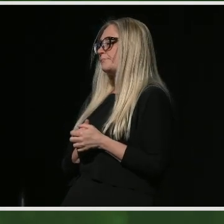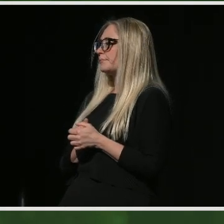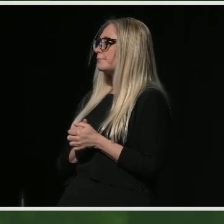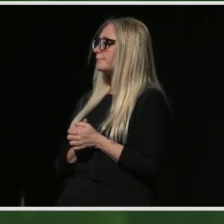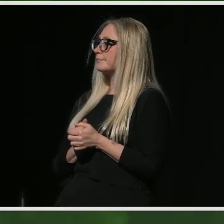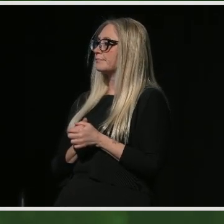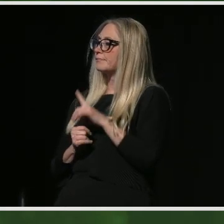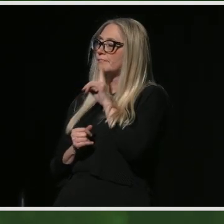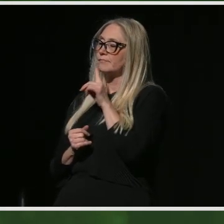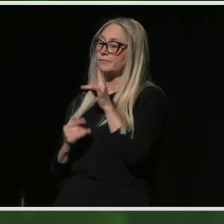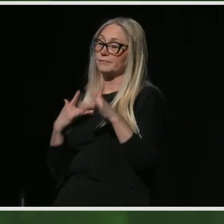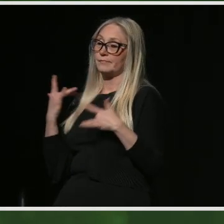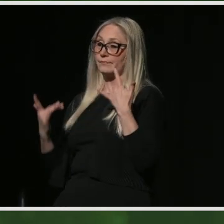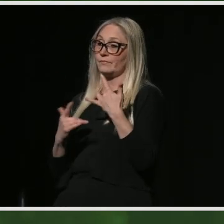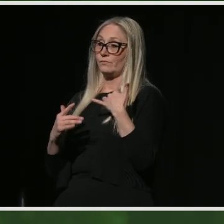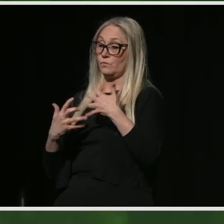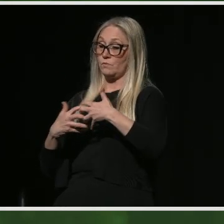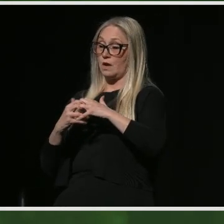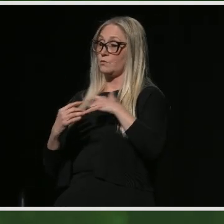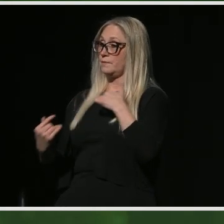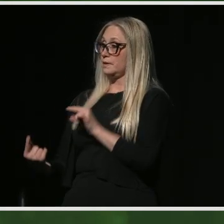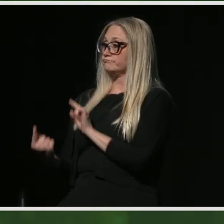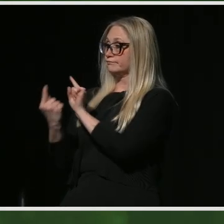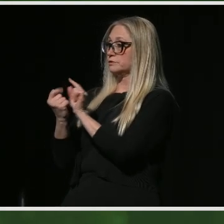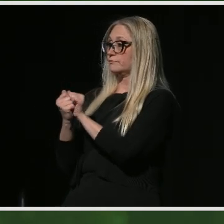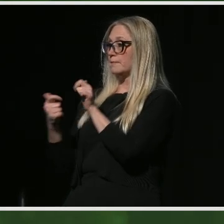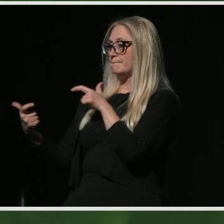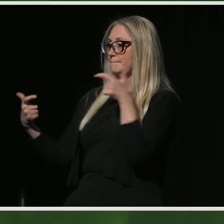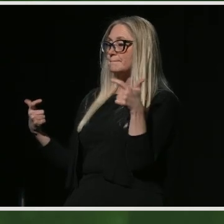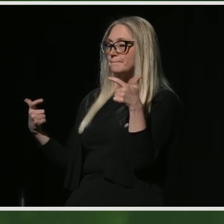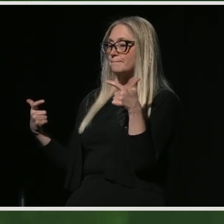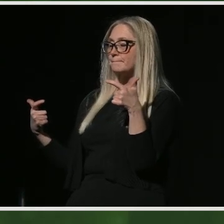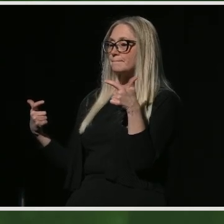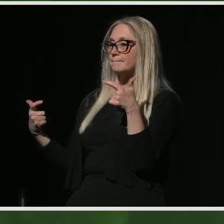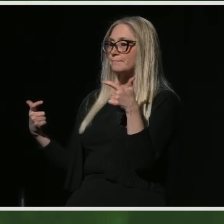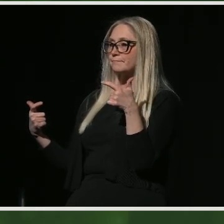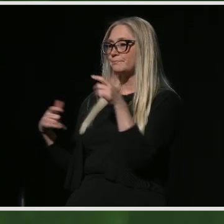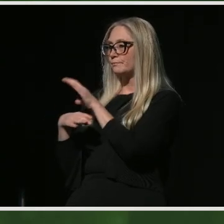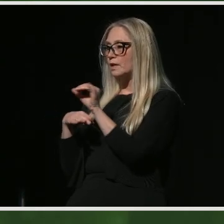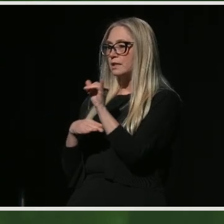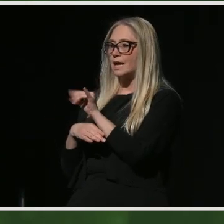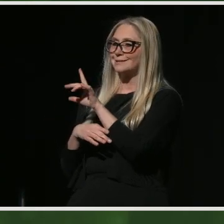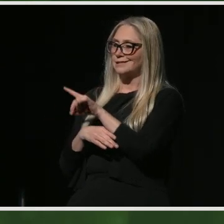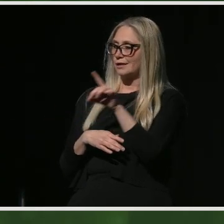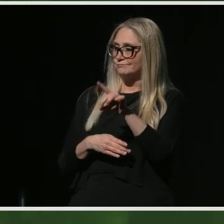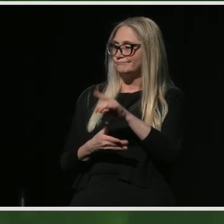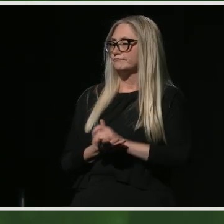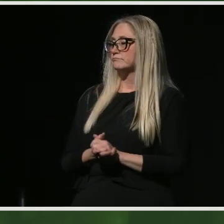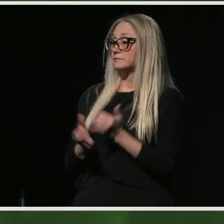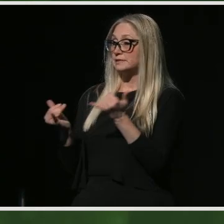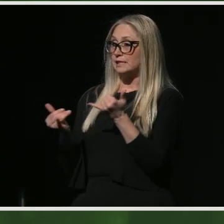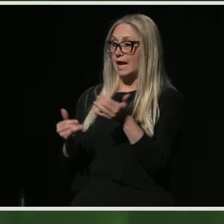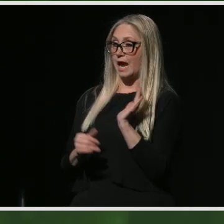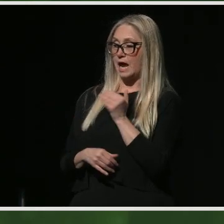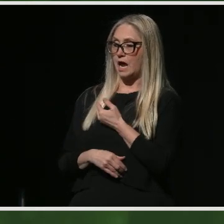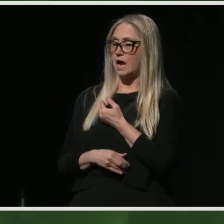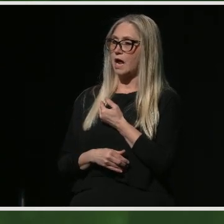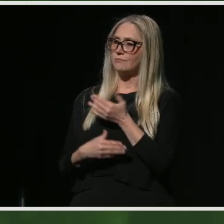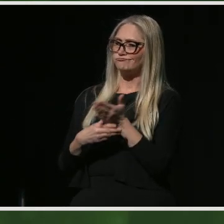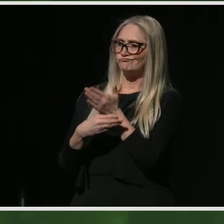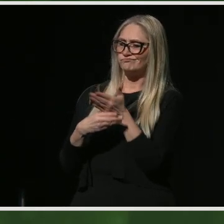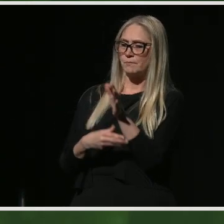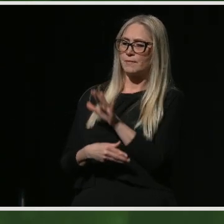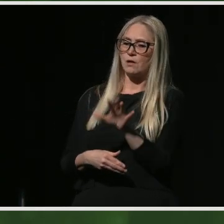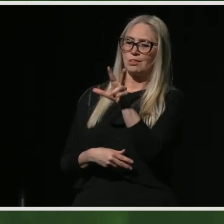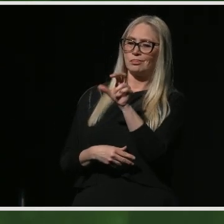service. Since we've launched, we've been approached by large chains like Dunkin' Donuts. Today, our margins sit around 30%, but